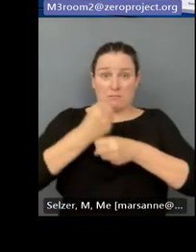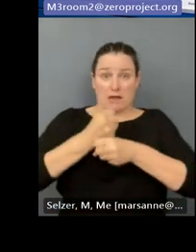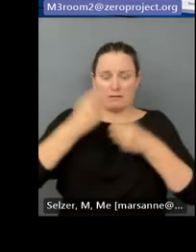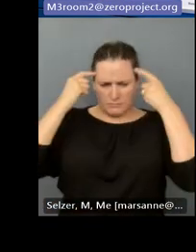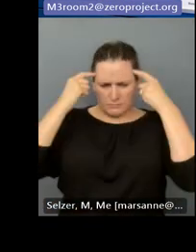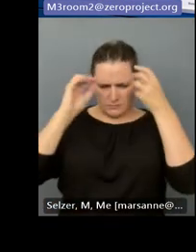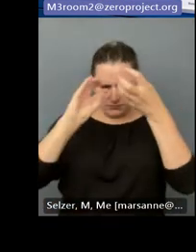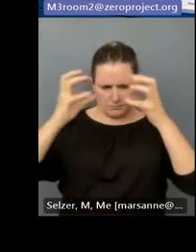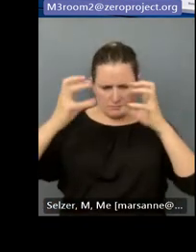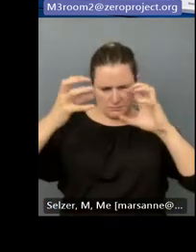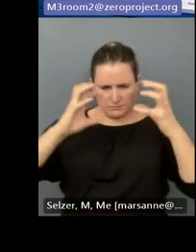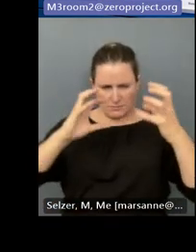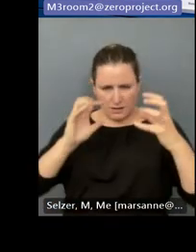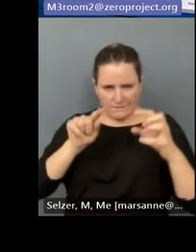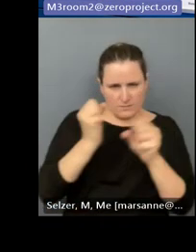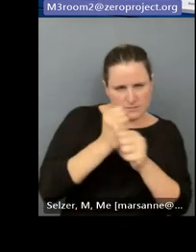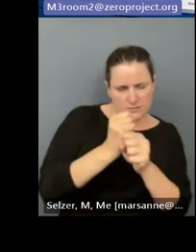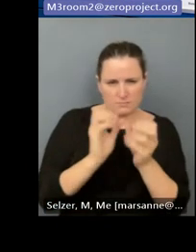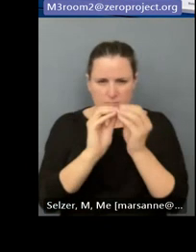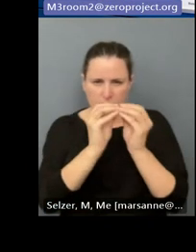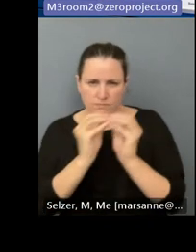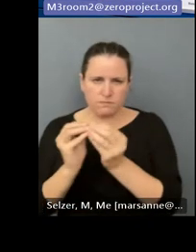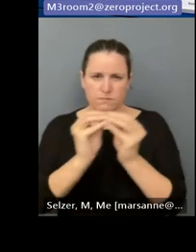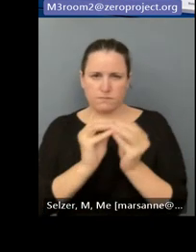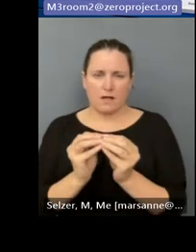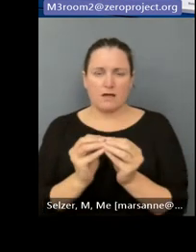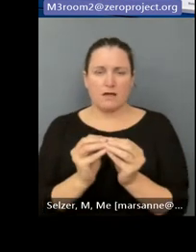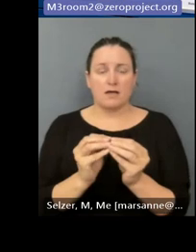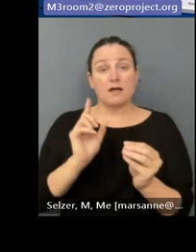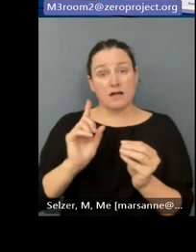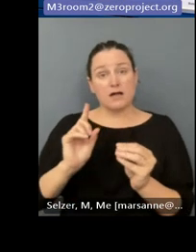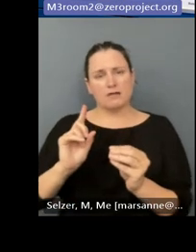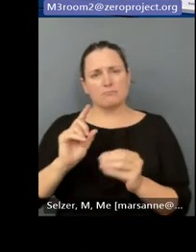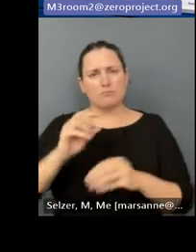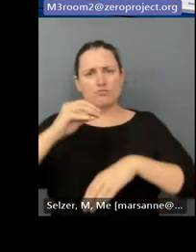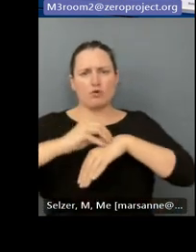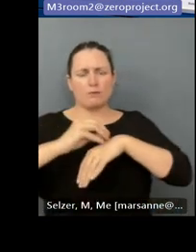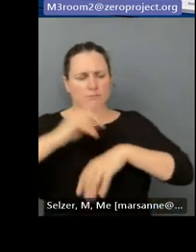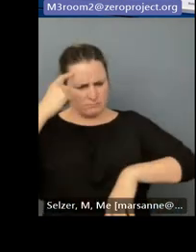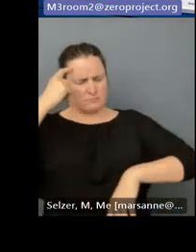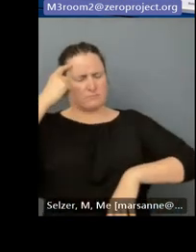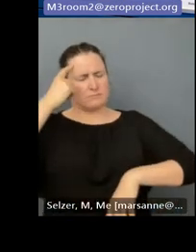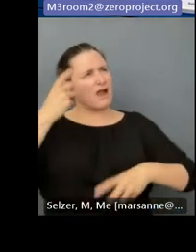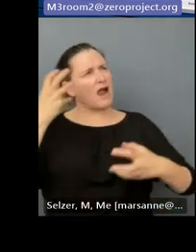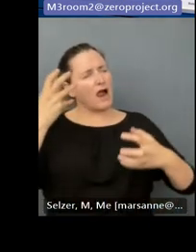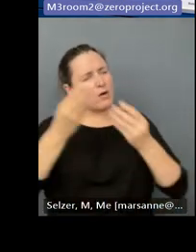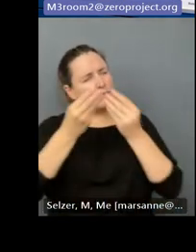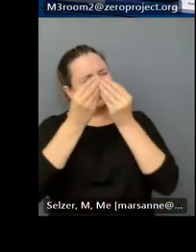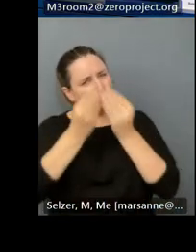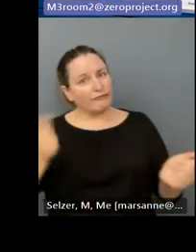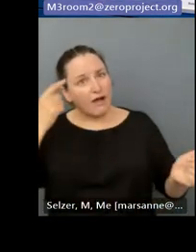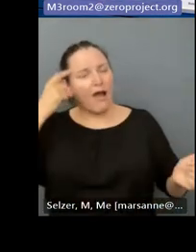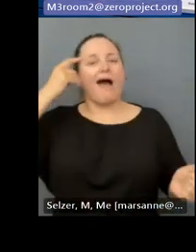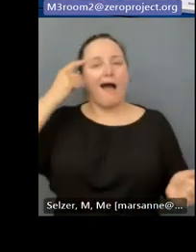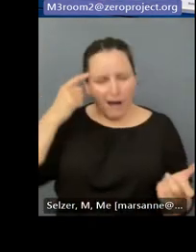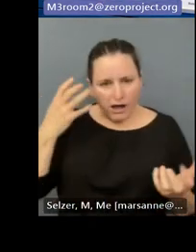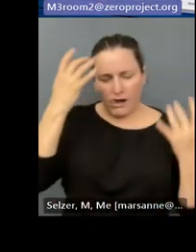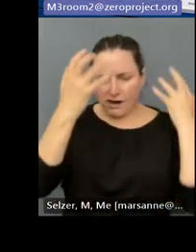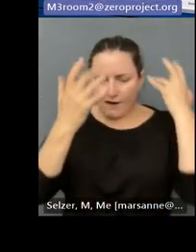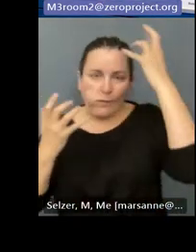also develop key skills, such as problem solving, critical thinking, and effective communication. This